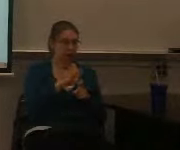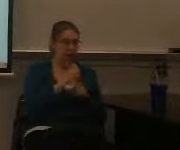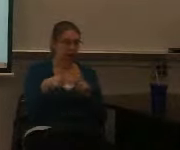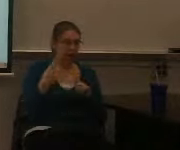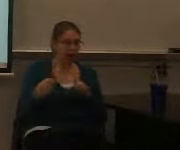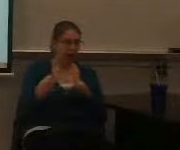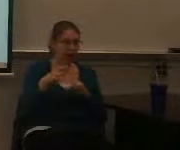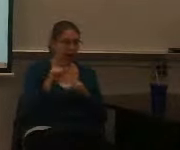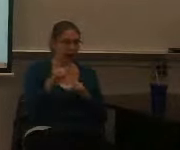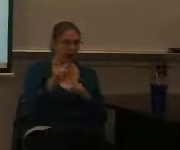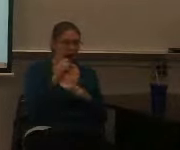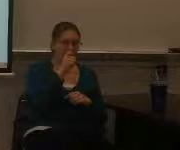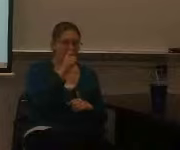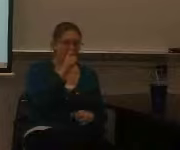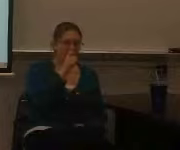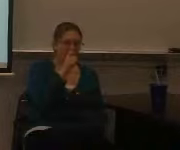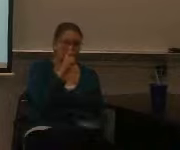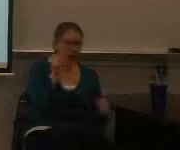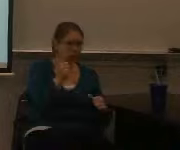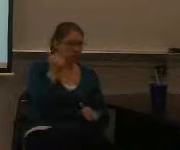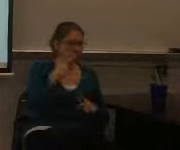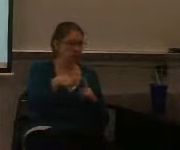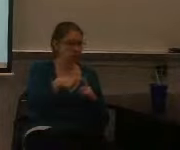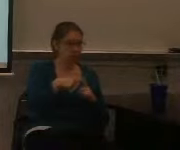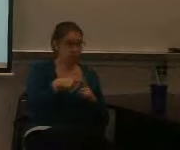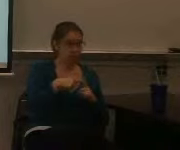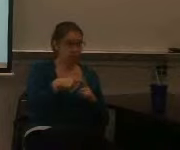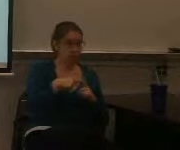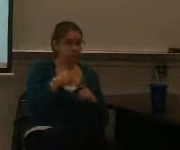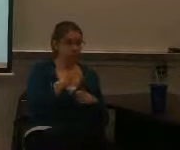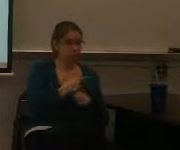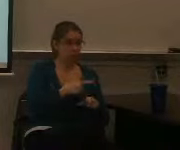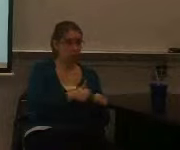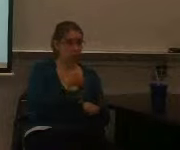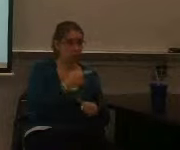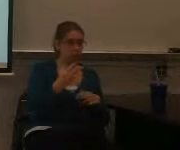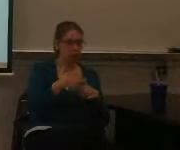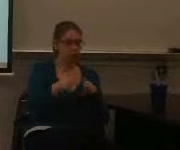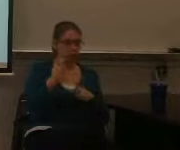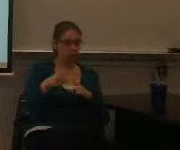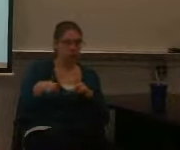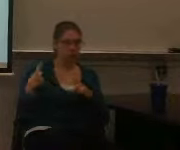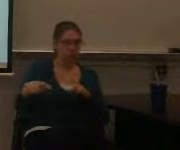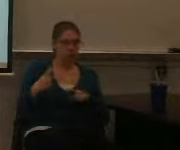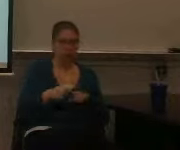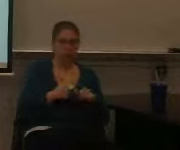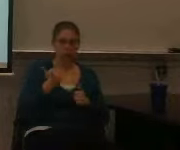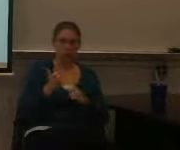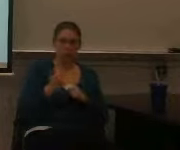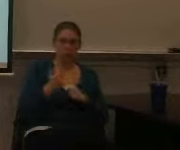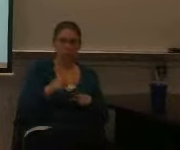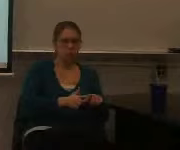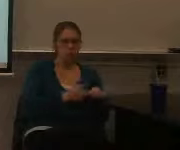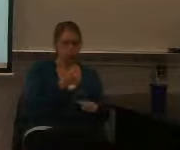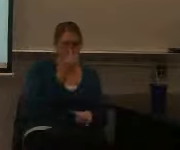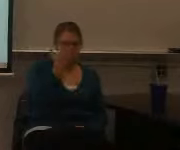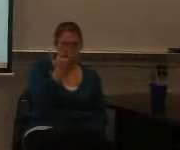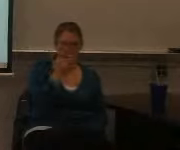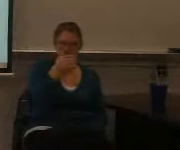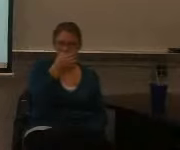rates? So colder temperature would make longer or shorter spiraling lengths. Longer,